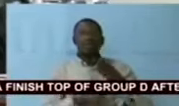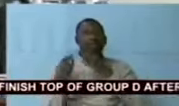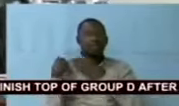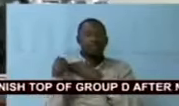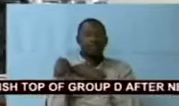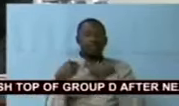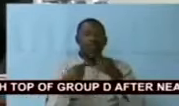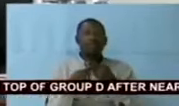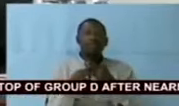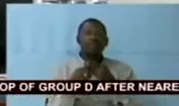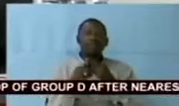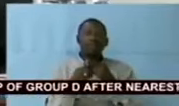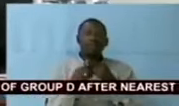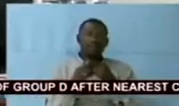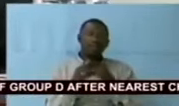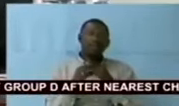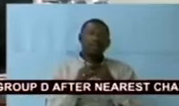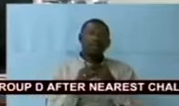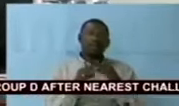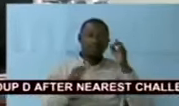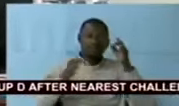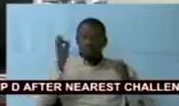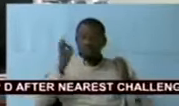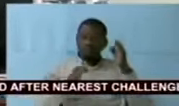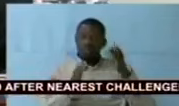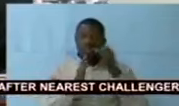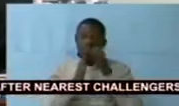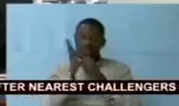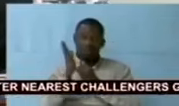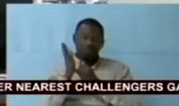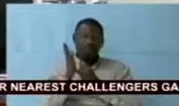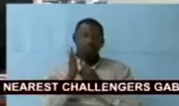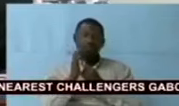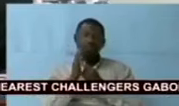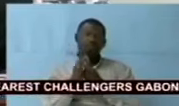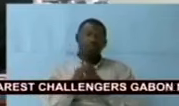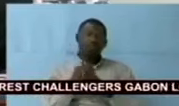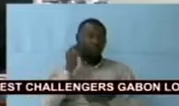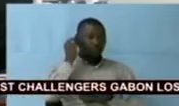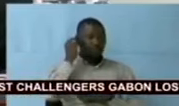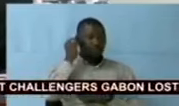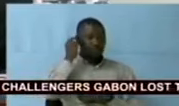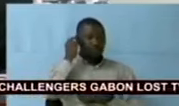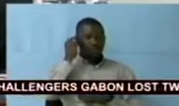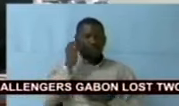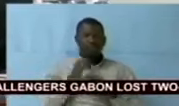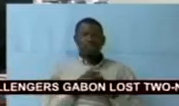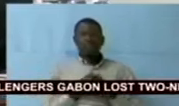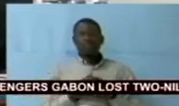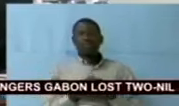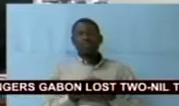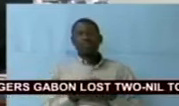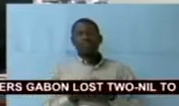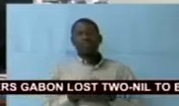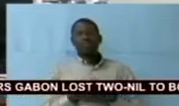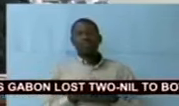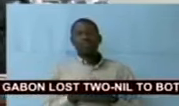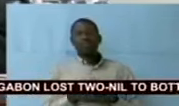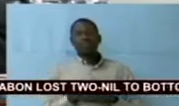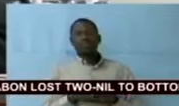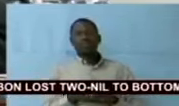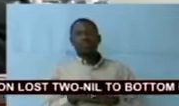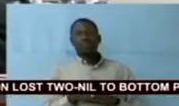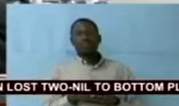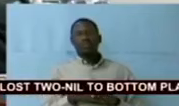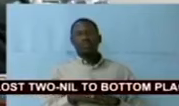the case Mr. Silla kola mo du fulanja o membe maralin kito la manke ko atele bente nyato